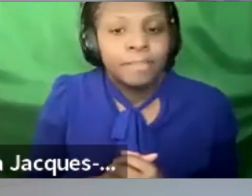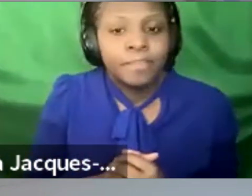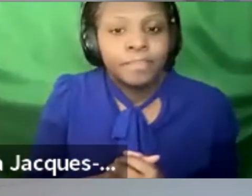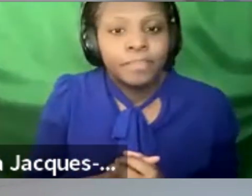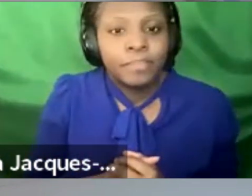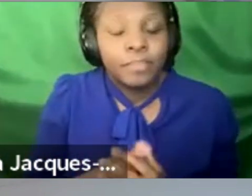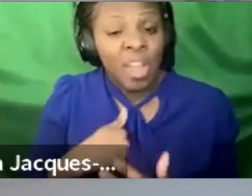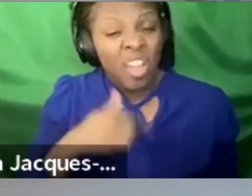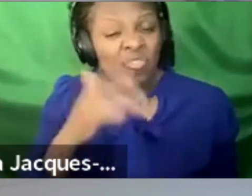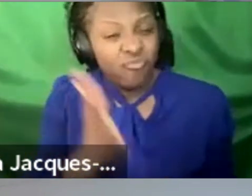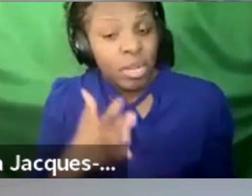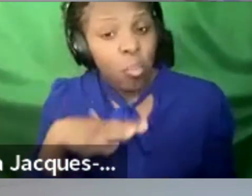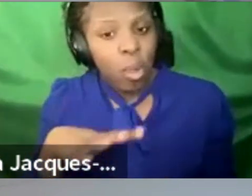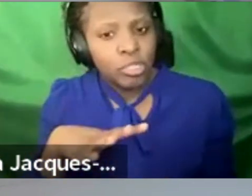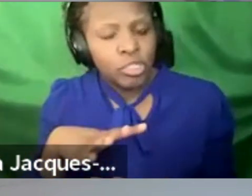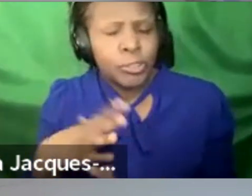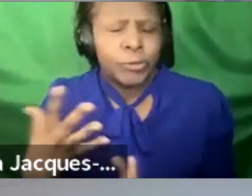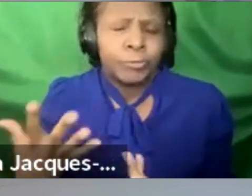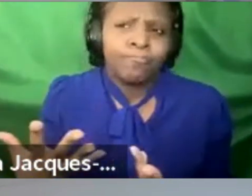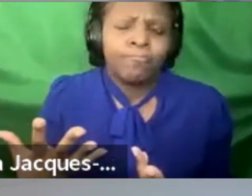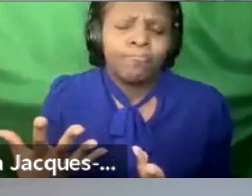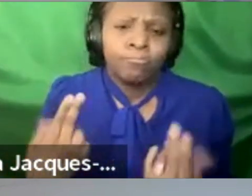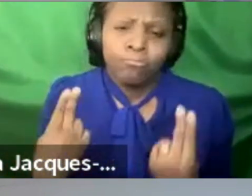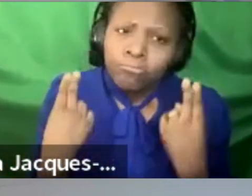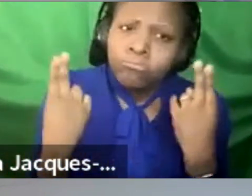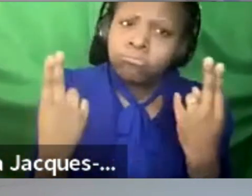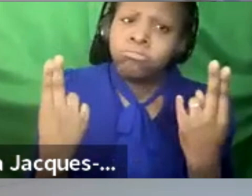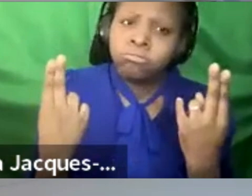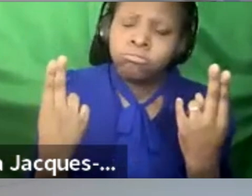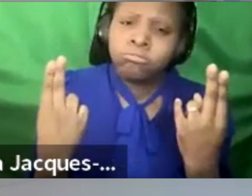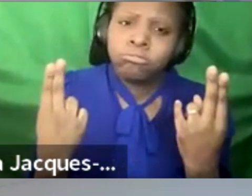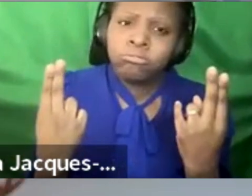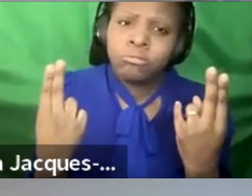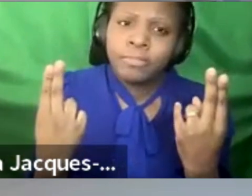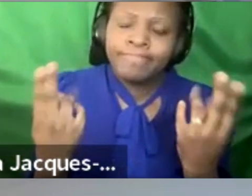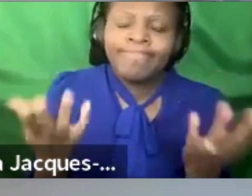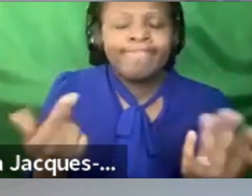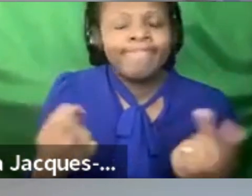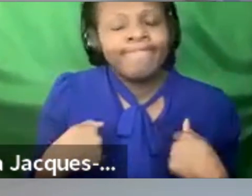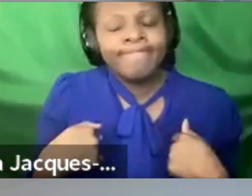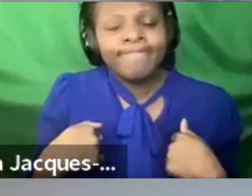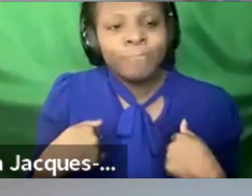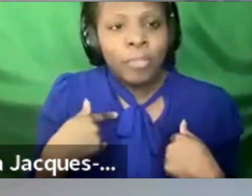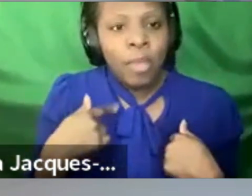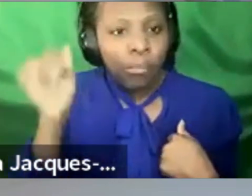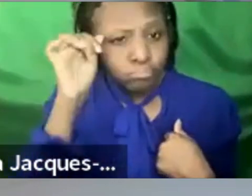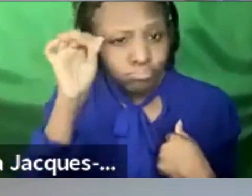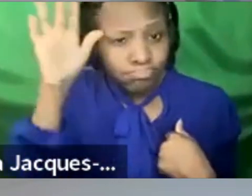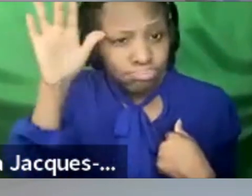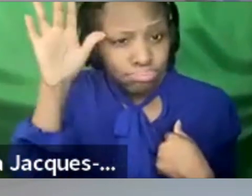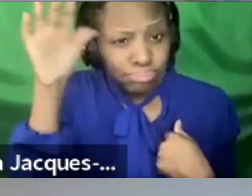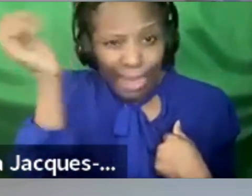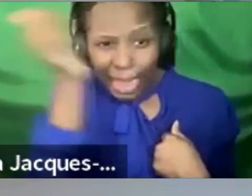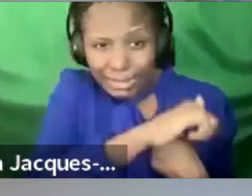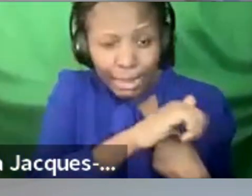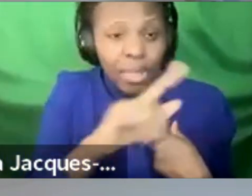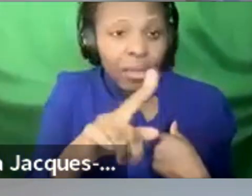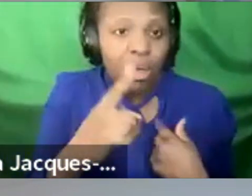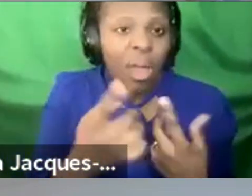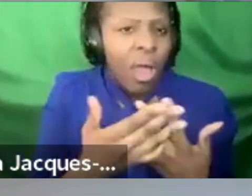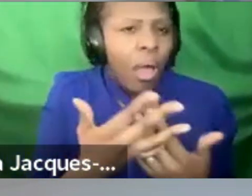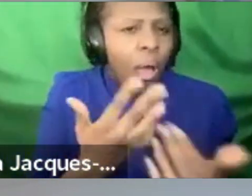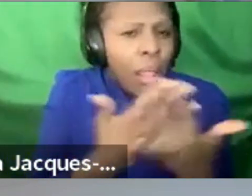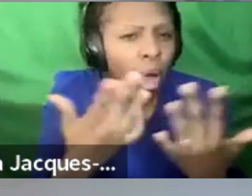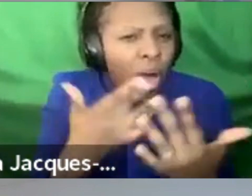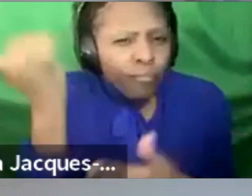But I really want to push back on a lot of the, I'm not an academic, but a lot of the academia that I've